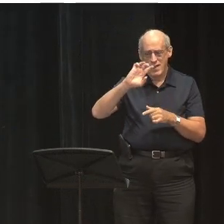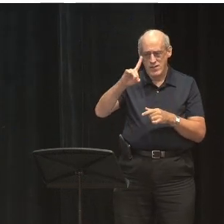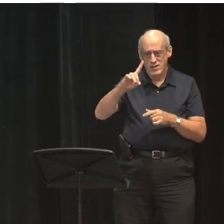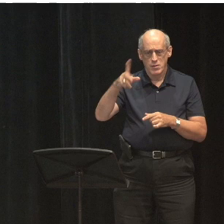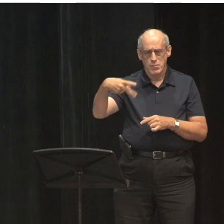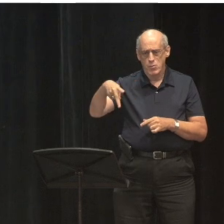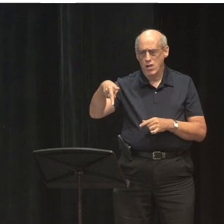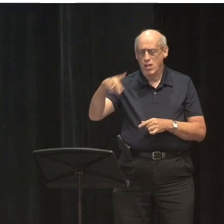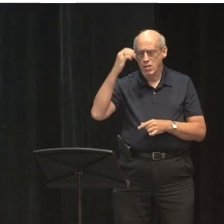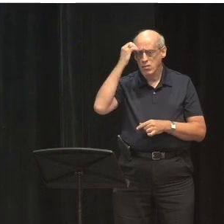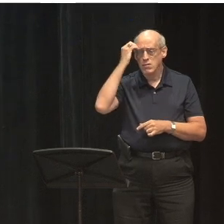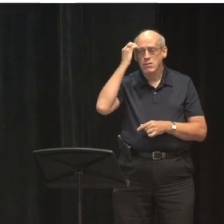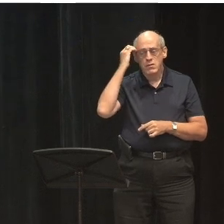Caporal,